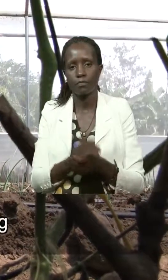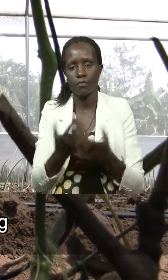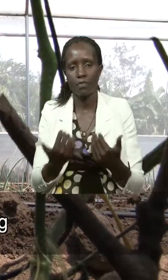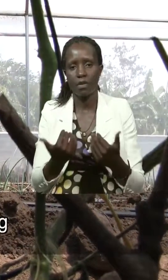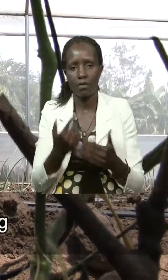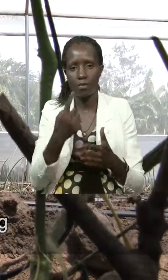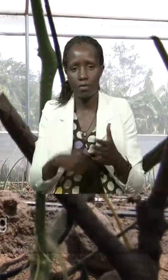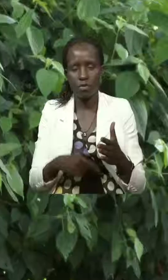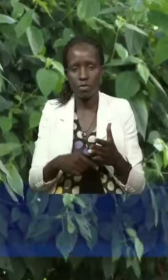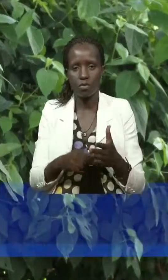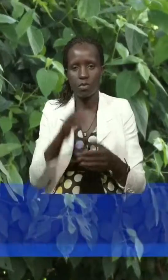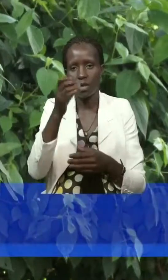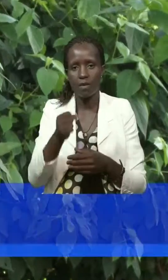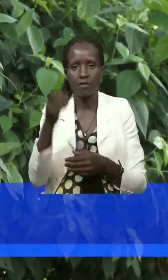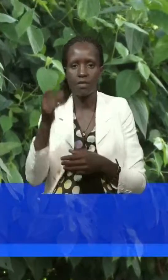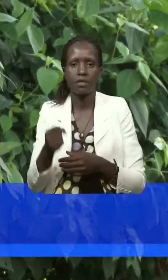Kile tutavuna